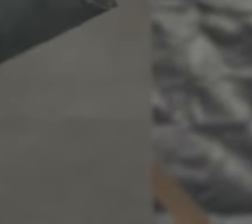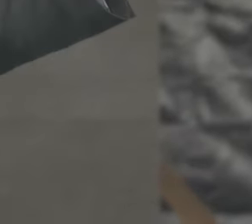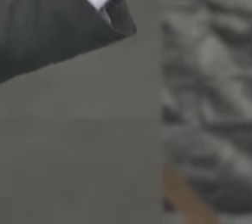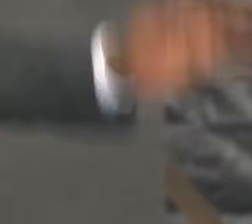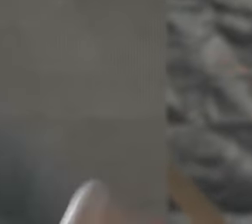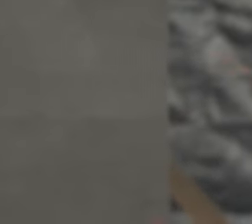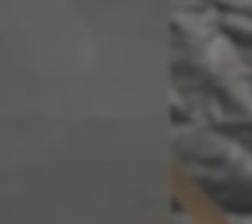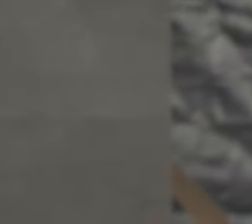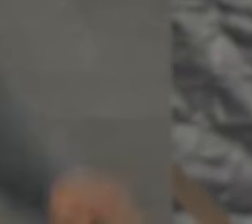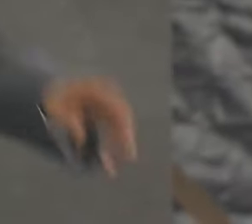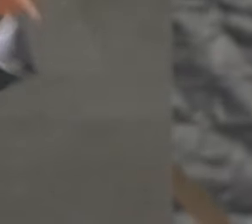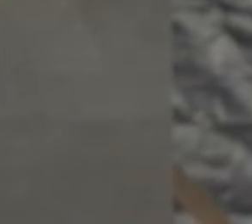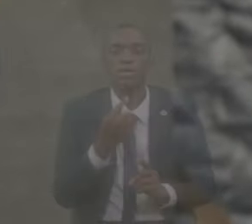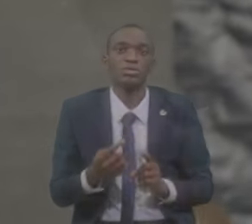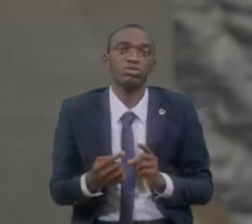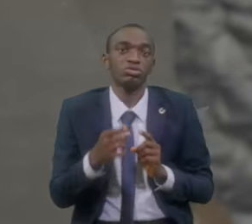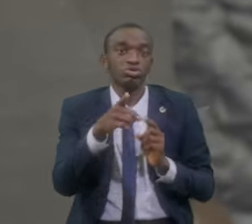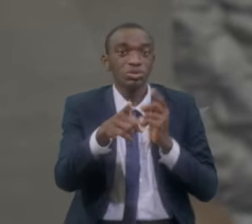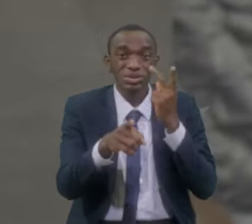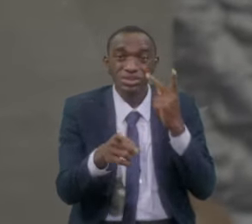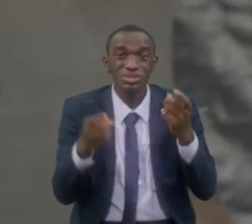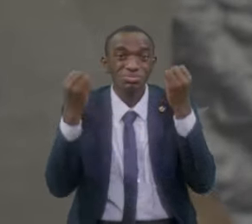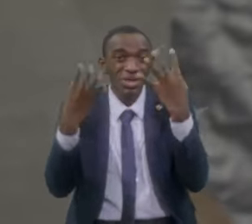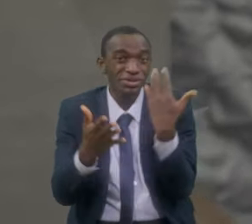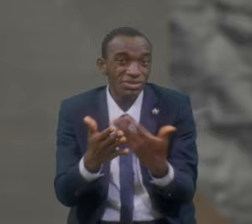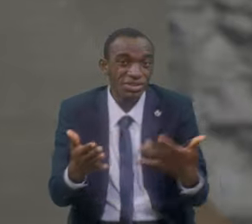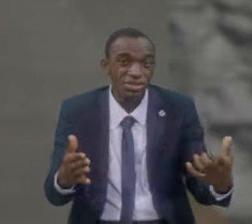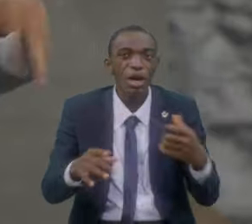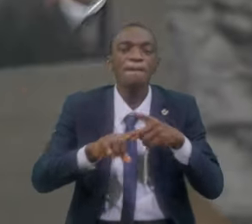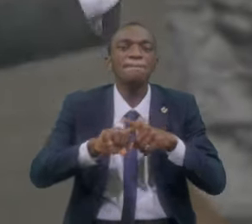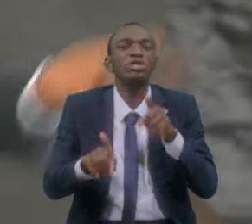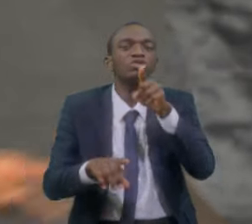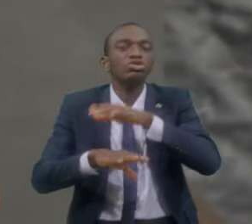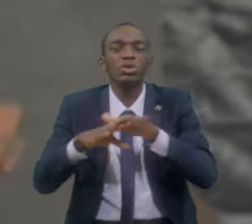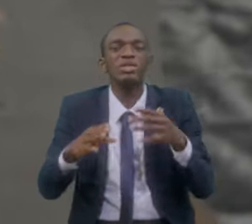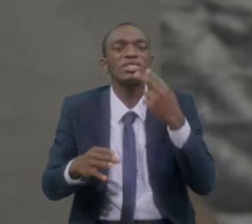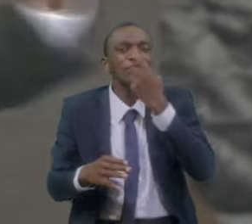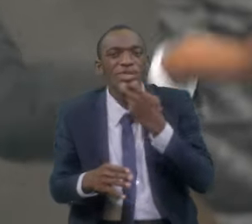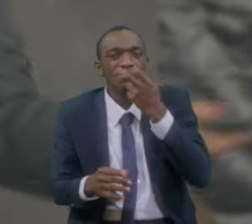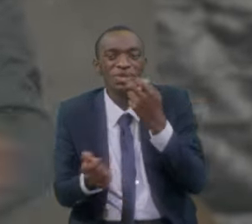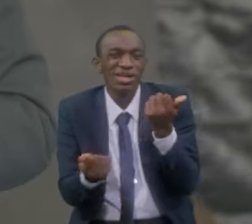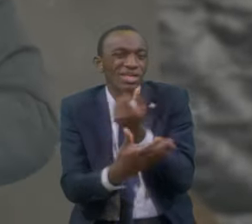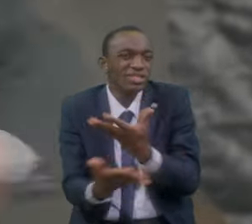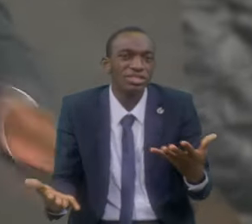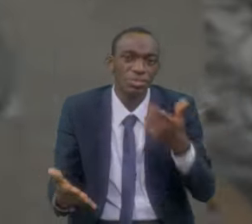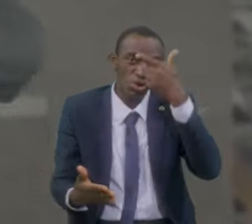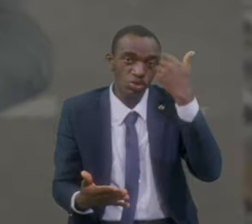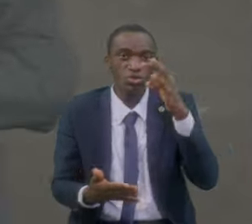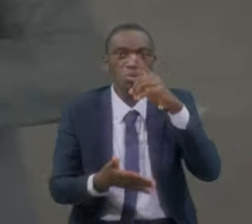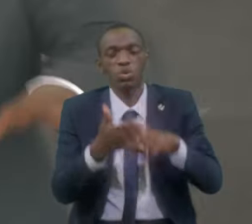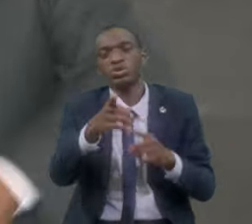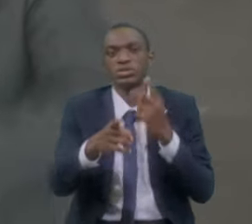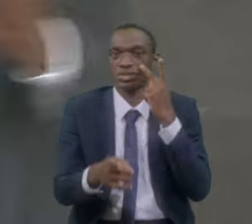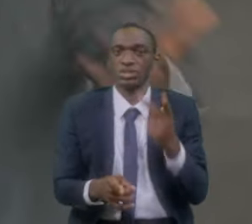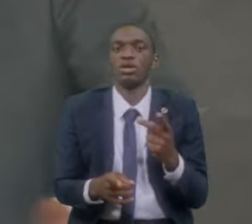see a lot of things, but you don't say anything because of what you see. We have two hands, and our hands